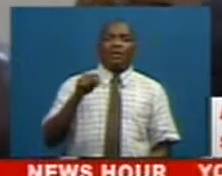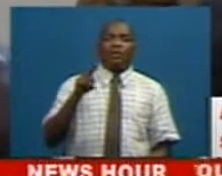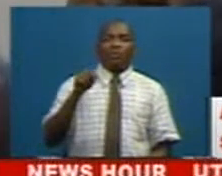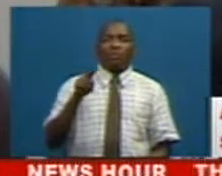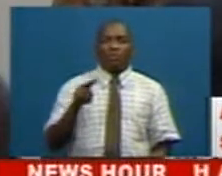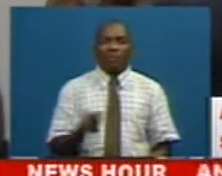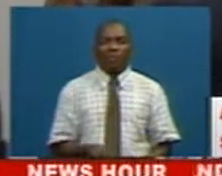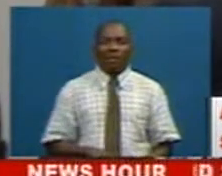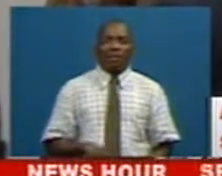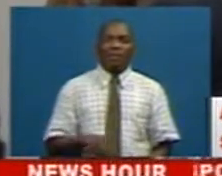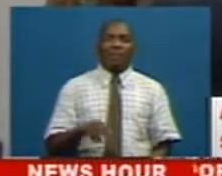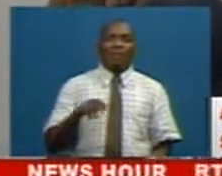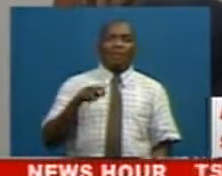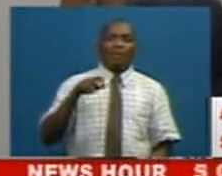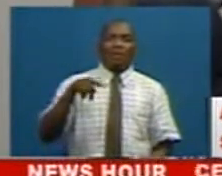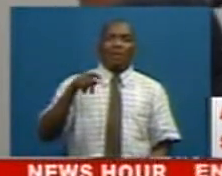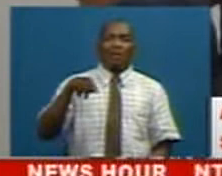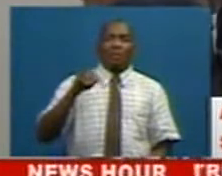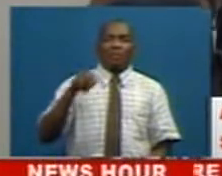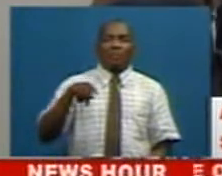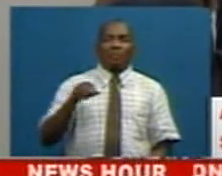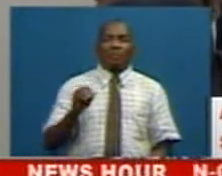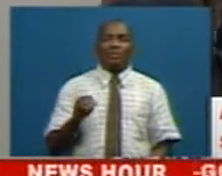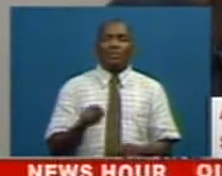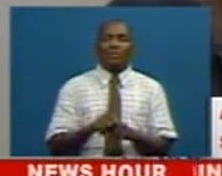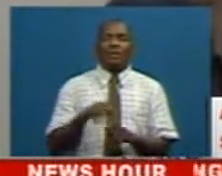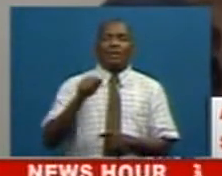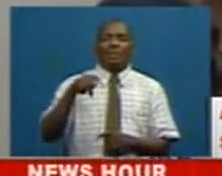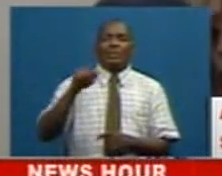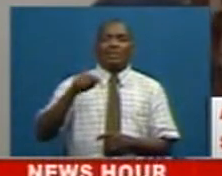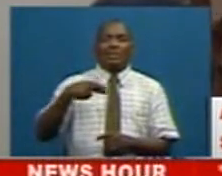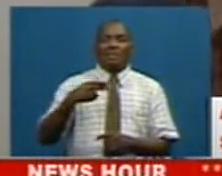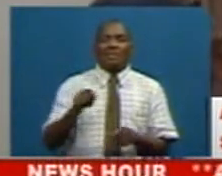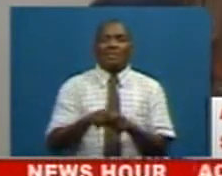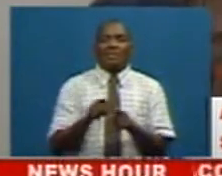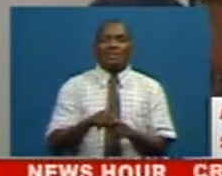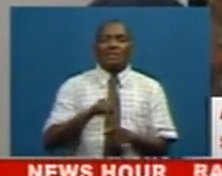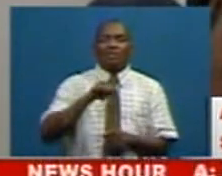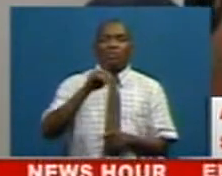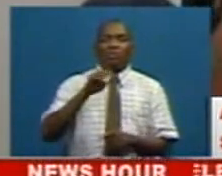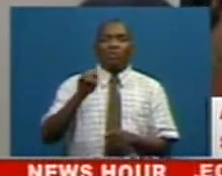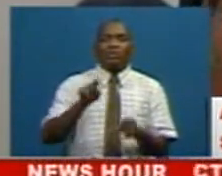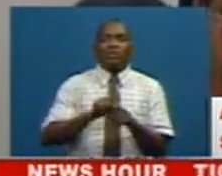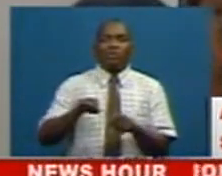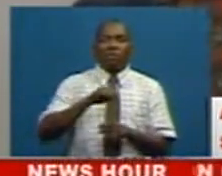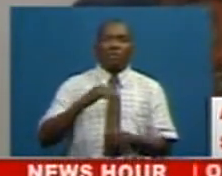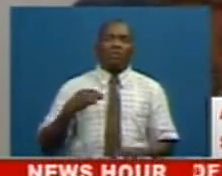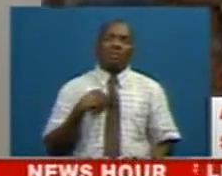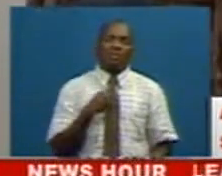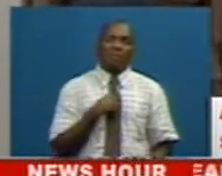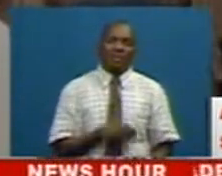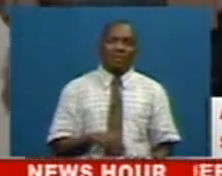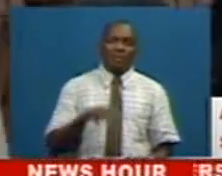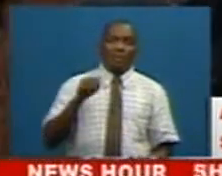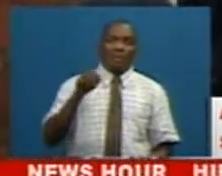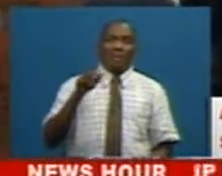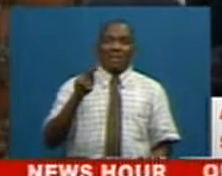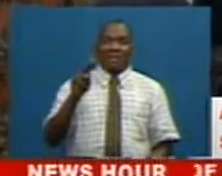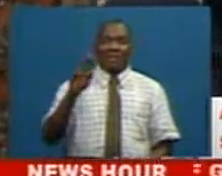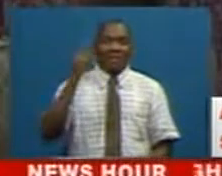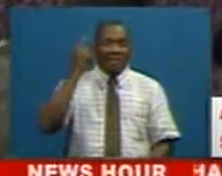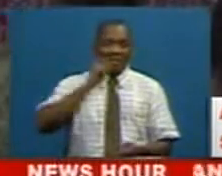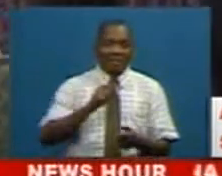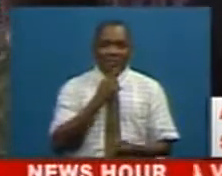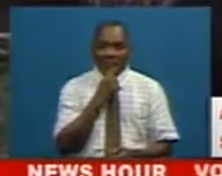Noonan, Mr. Frederick Papo, Mr. Stephen Appiah, and Mr. Joe Deborah as members. Mr. Mark Ado is the